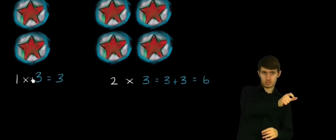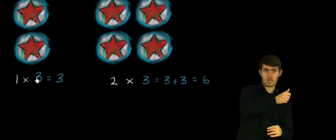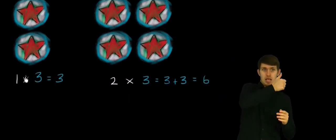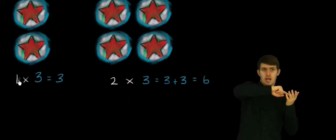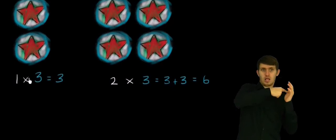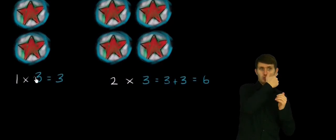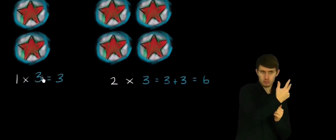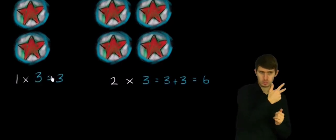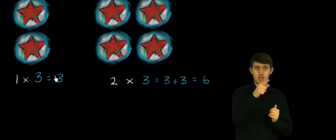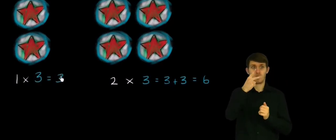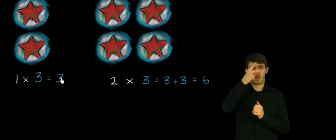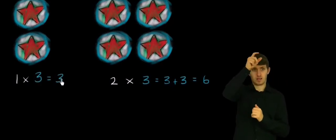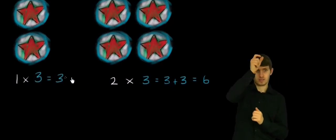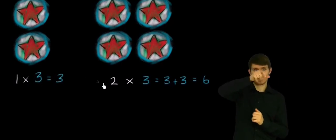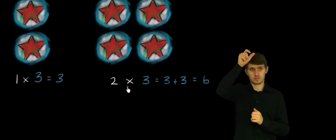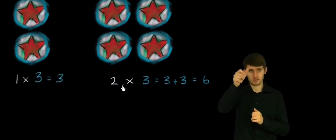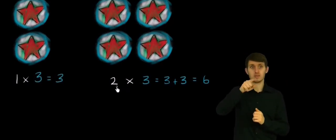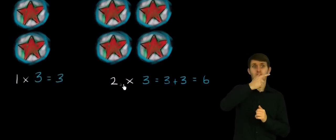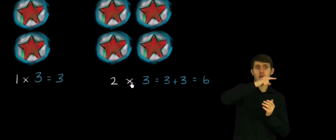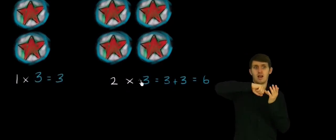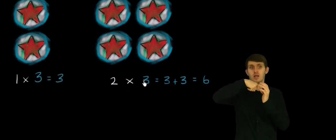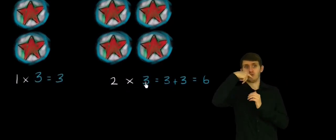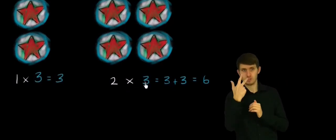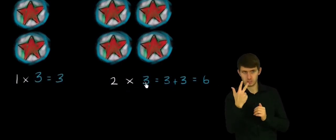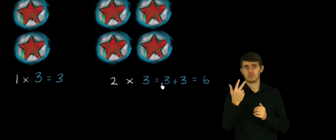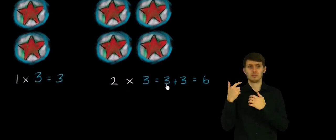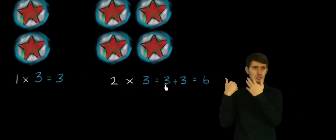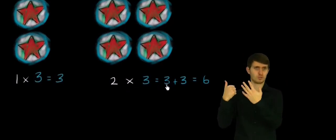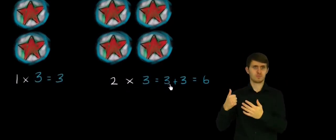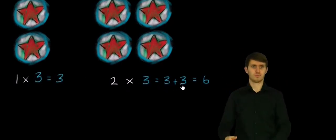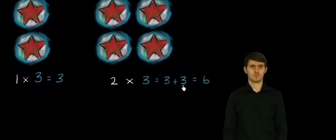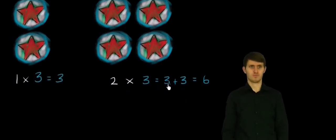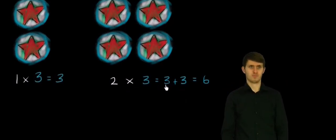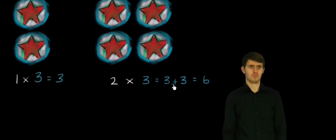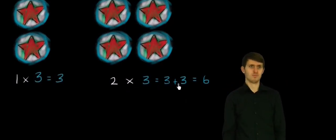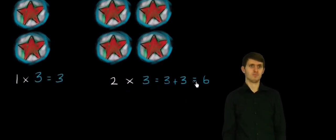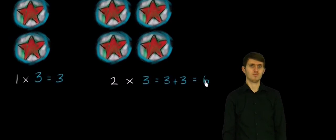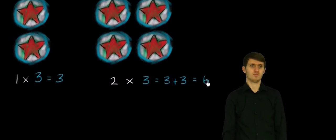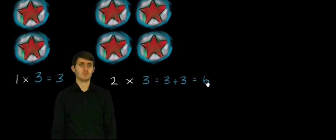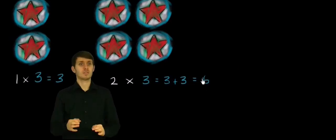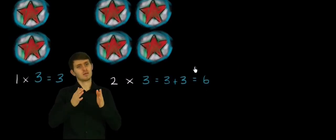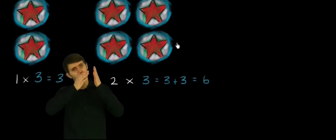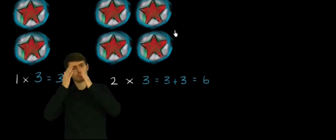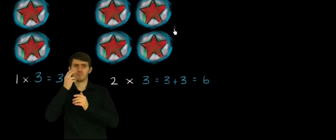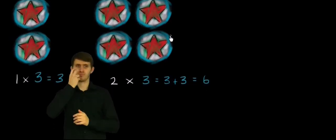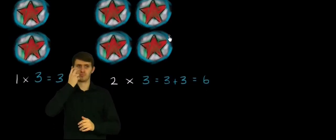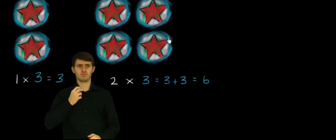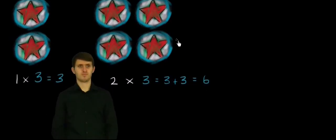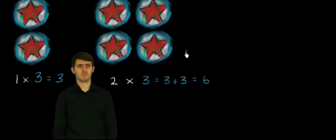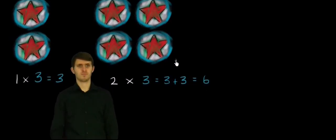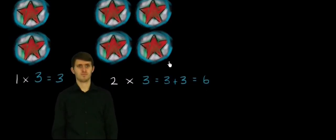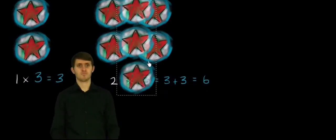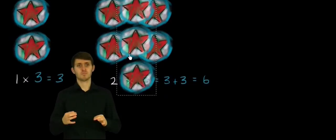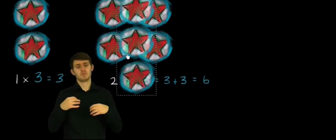one times three, one group of three is three. Two groups of three, which is literally two threes, is six. Let's make it even